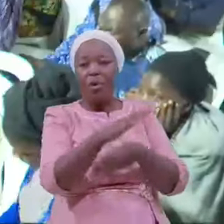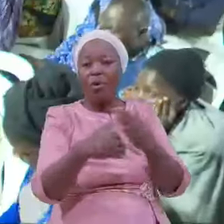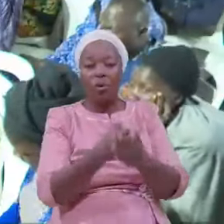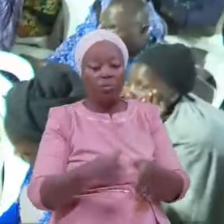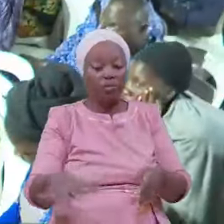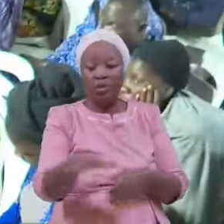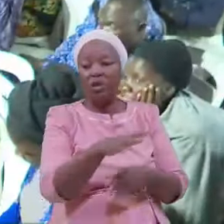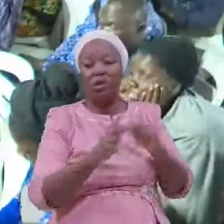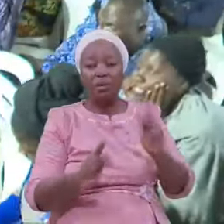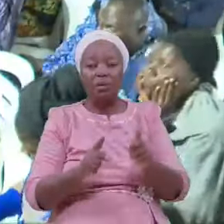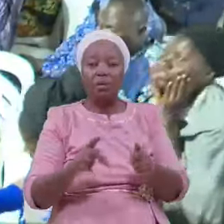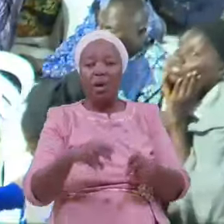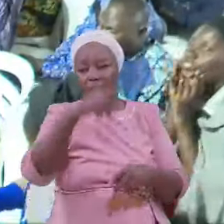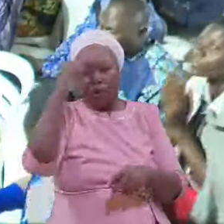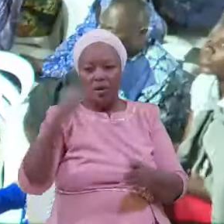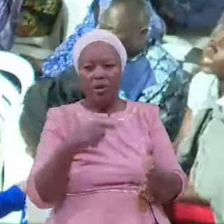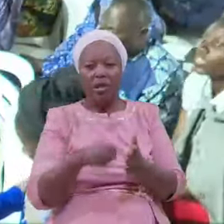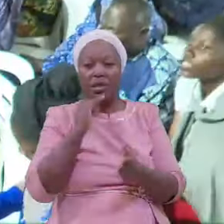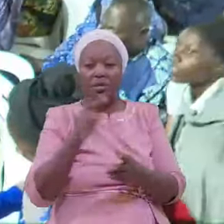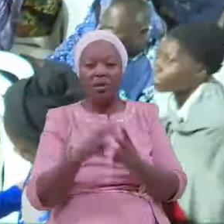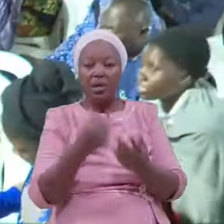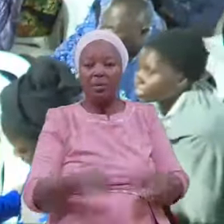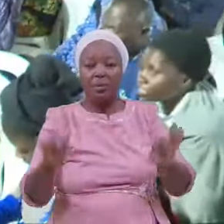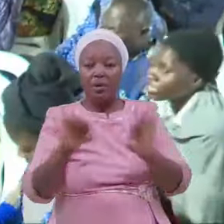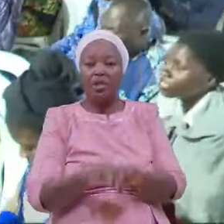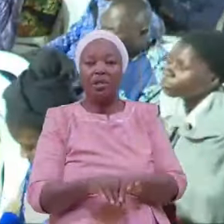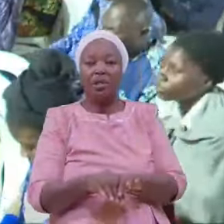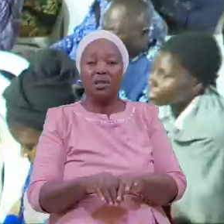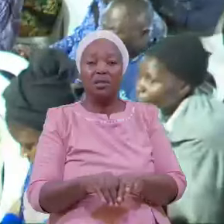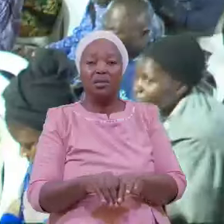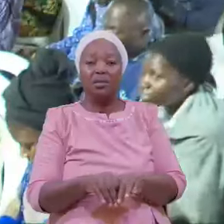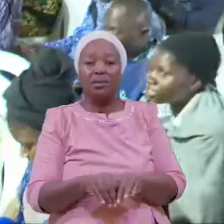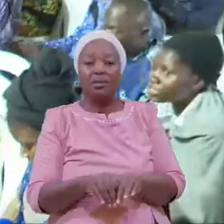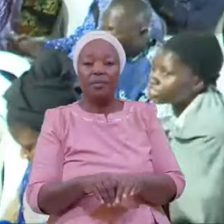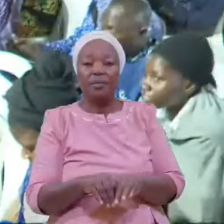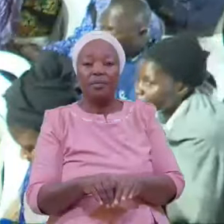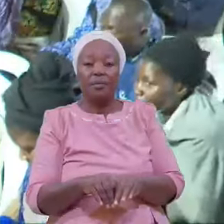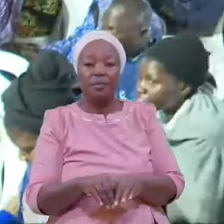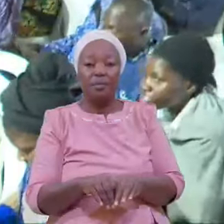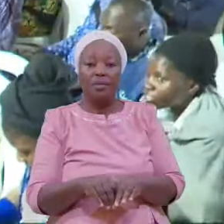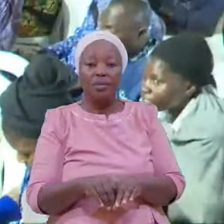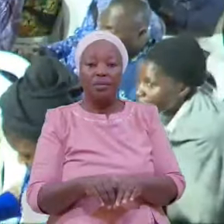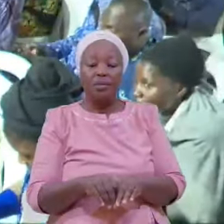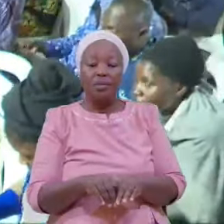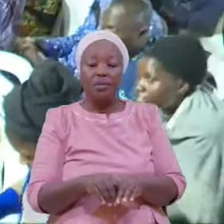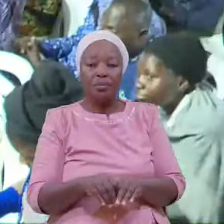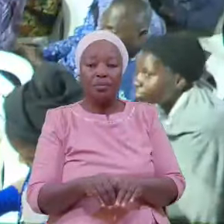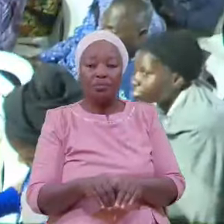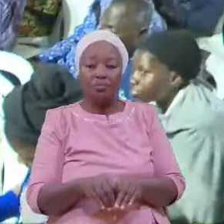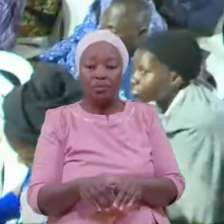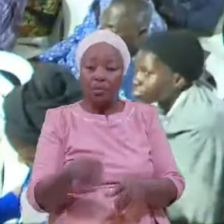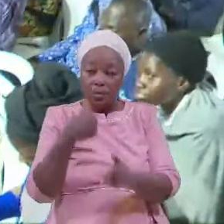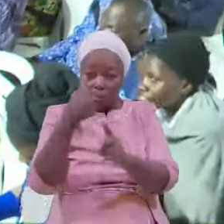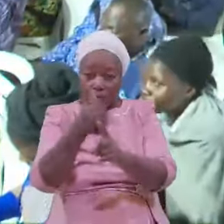the GCK. So we can help the converts to stand. Let's work on that. Go after them and help them. You yourself, as a convert